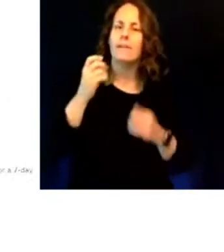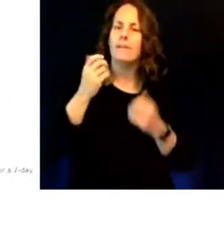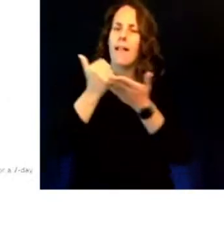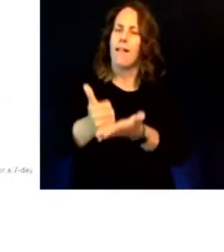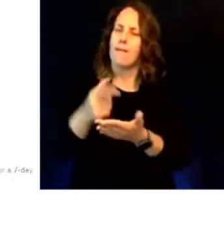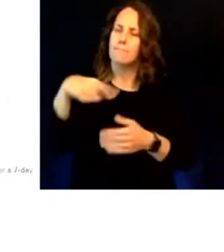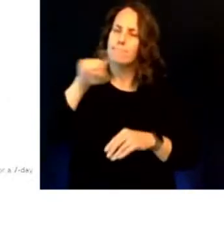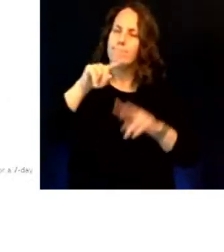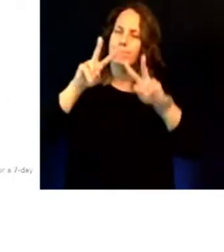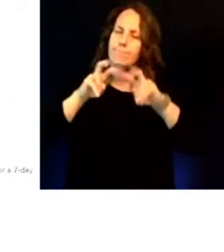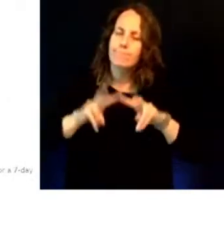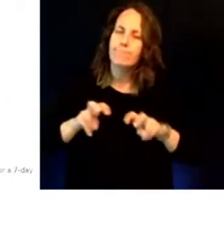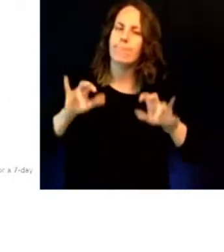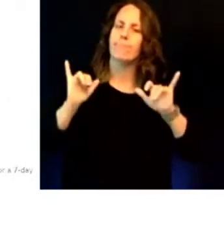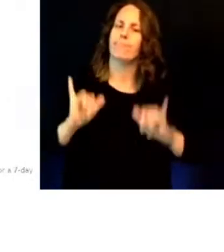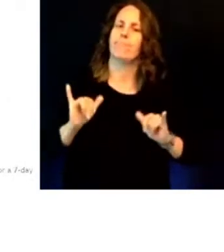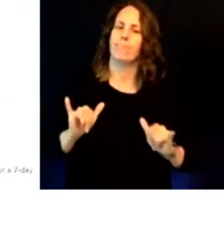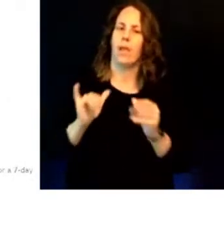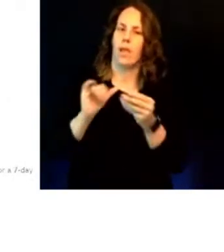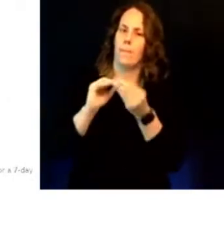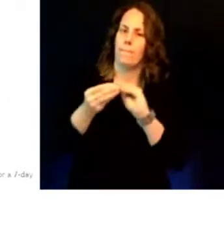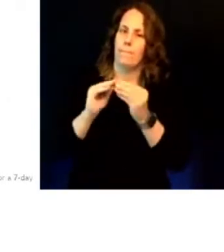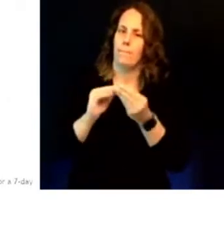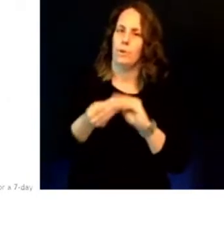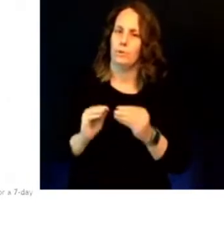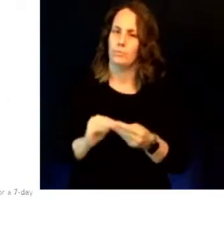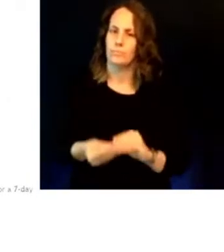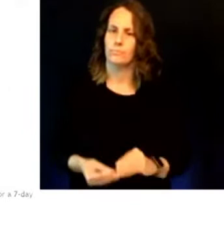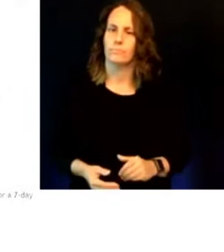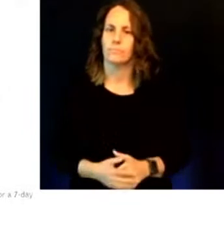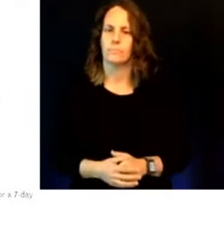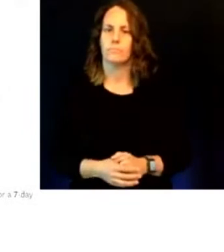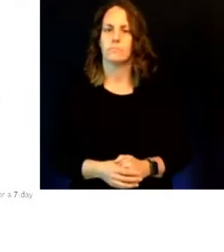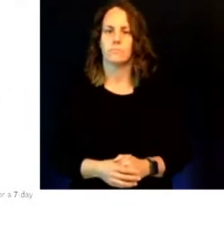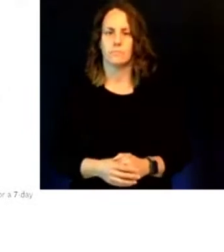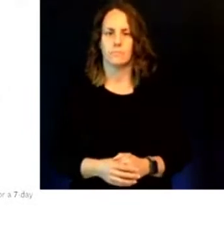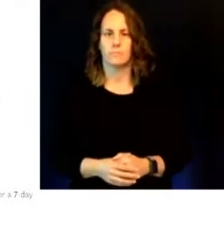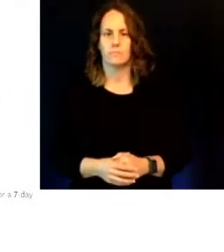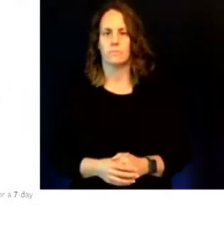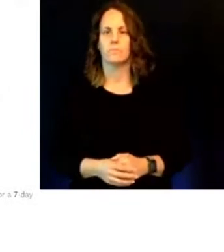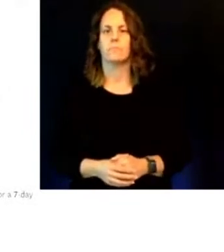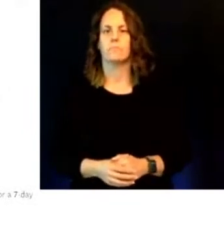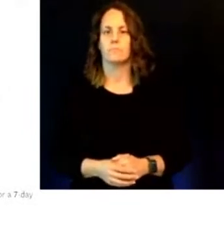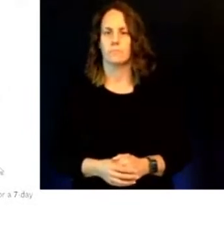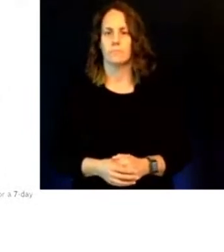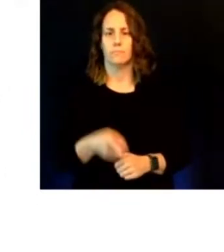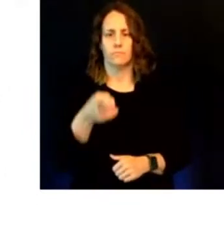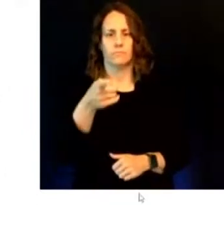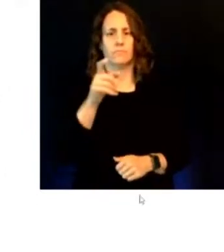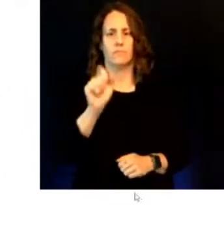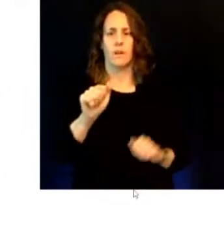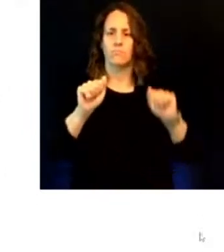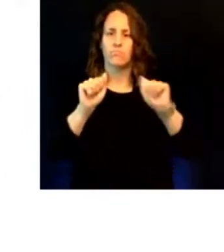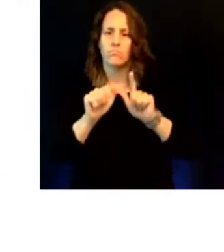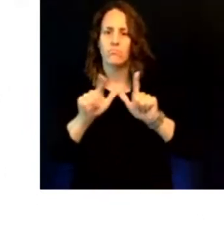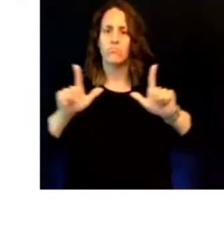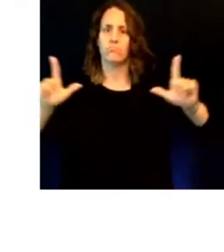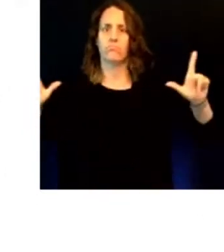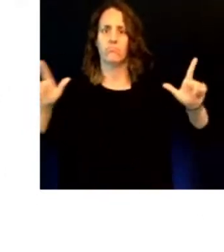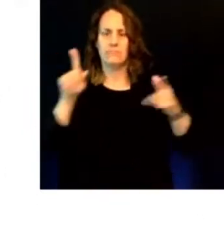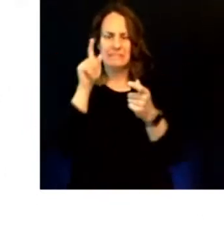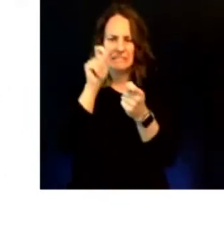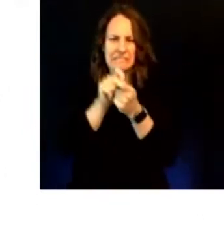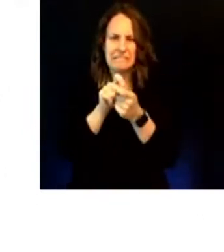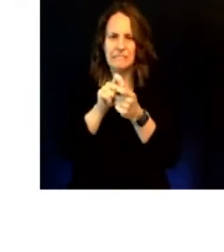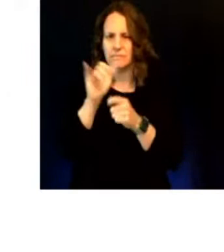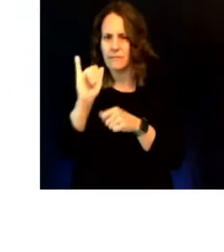as this has been before, you're able to zoom in, you're able to do your hover to see some specific data about any of the days on this